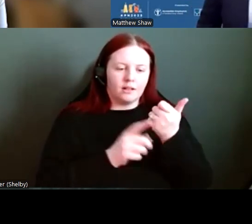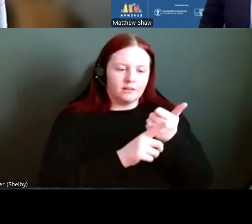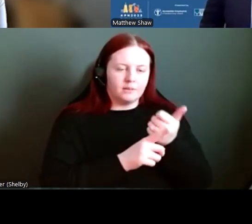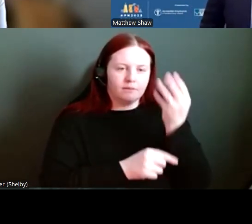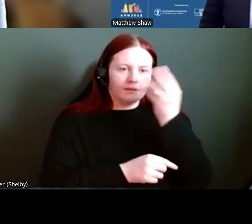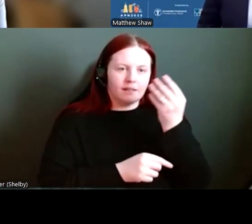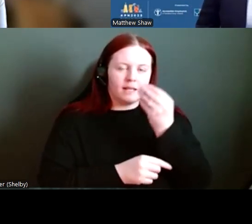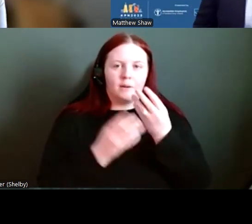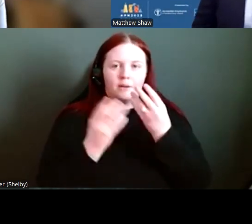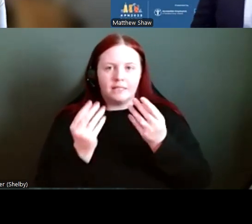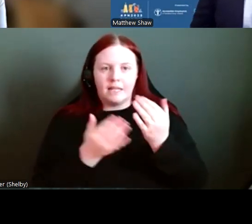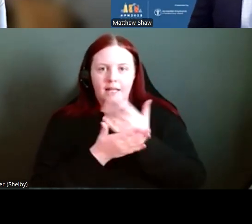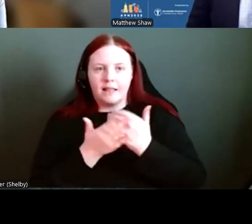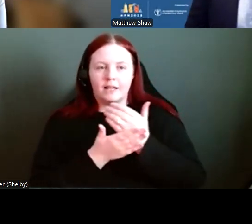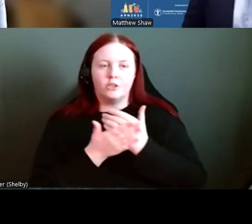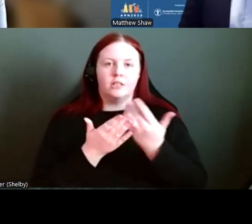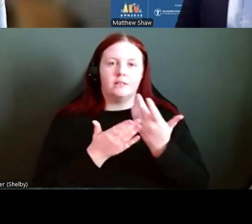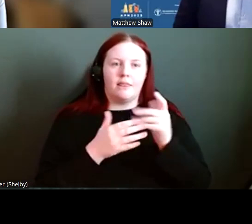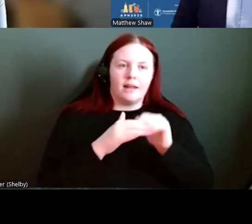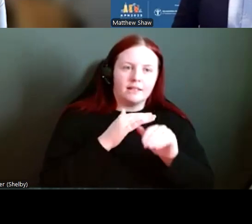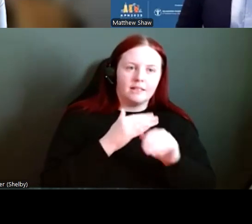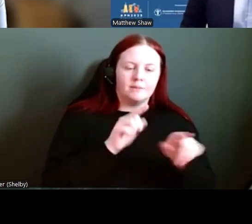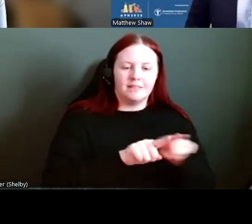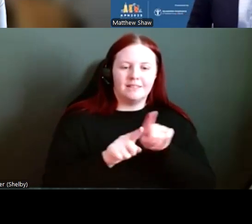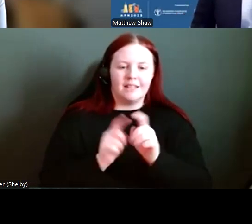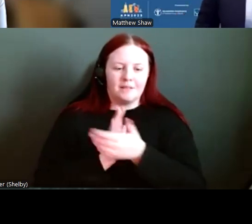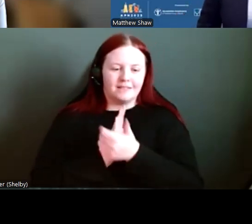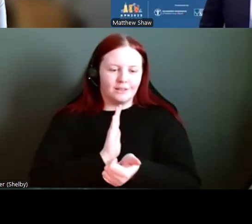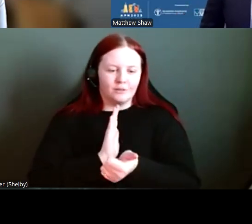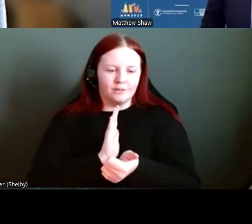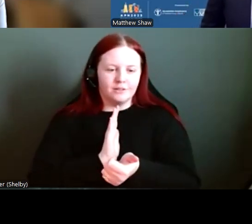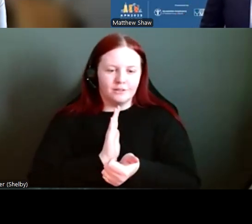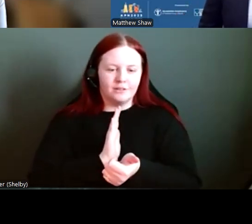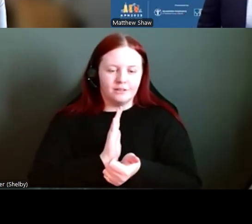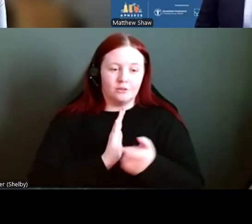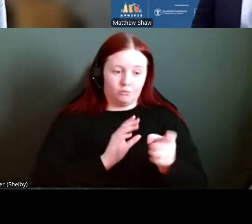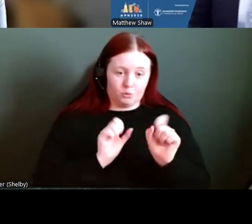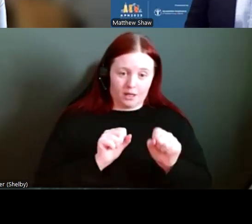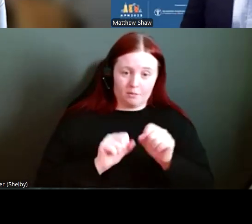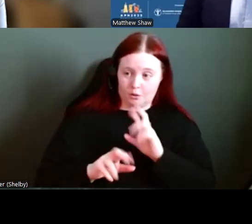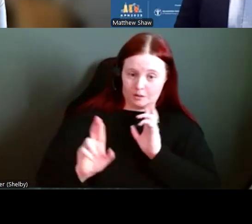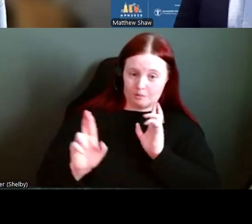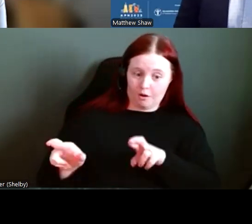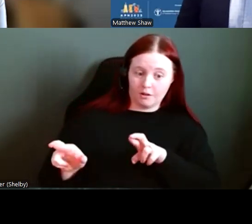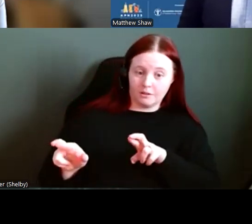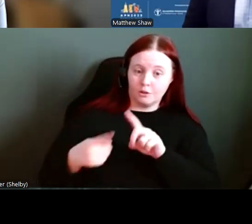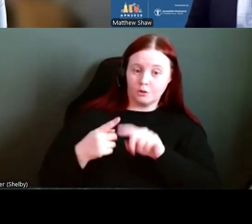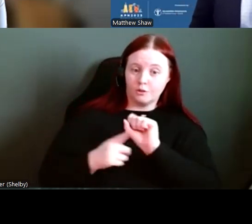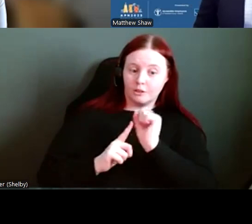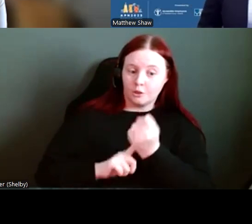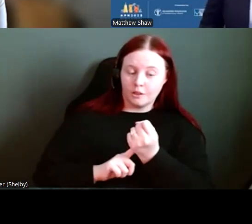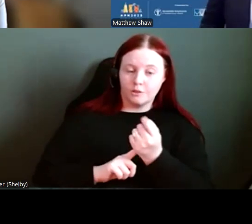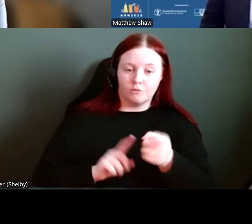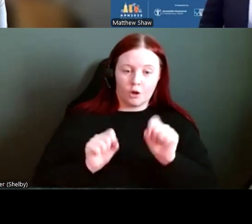as evaluating a skill set, which is their ability to be responsive, and to grow in their understanding and knowledge